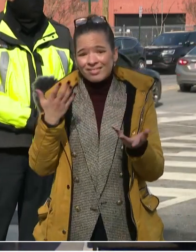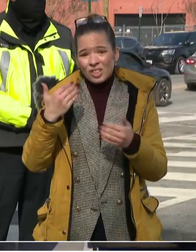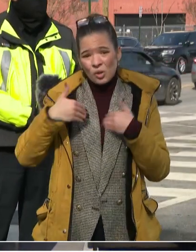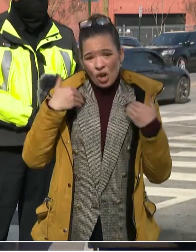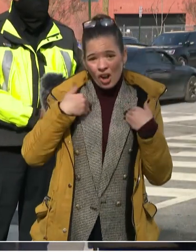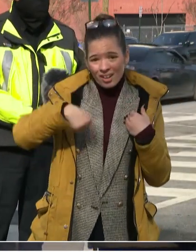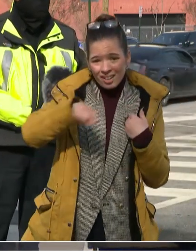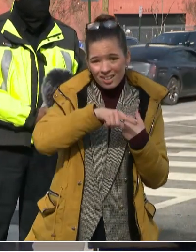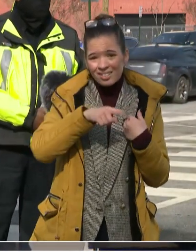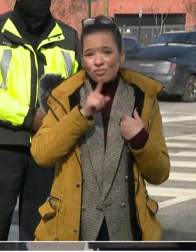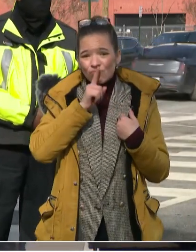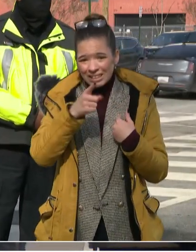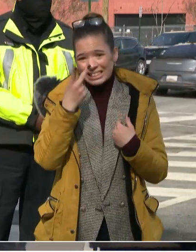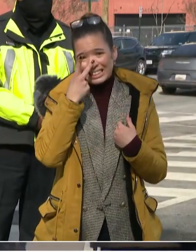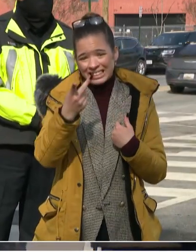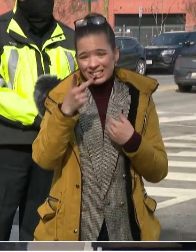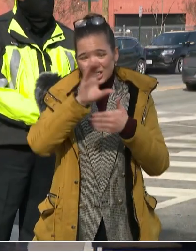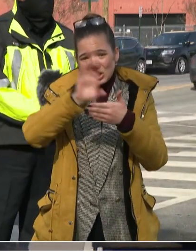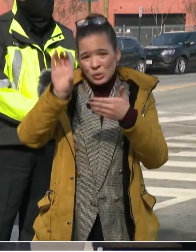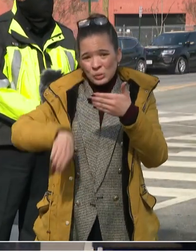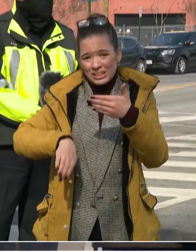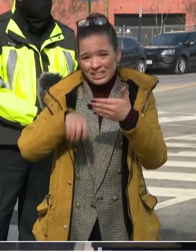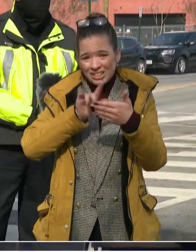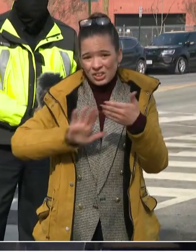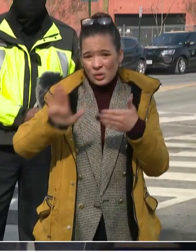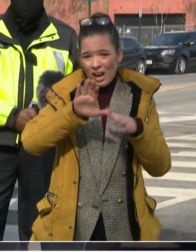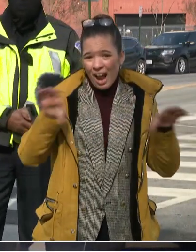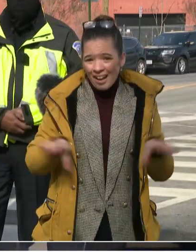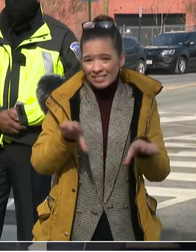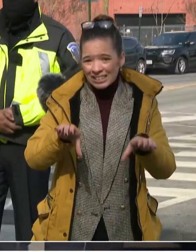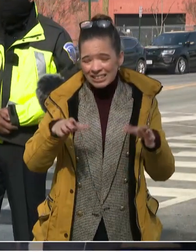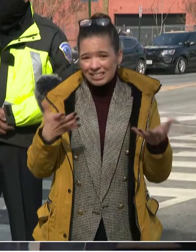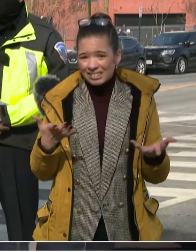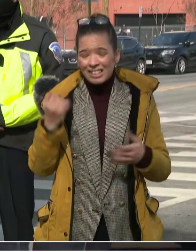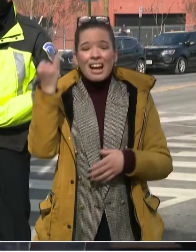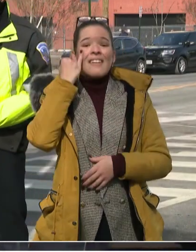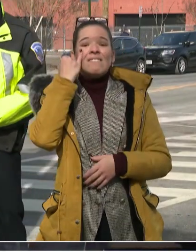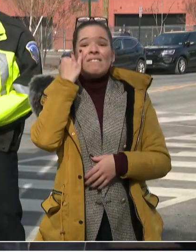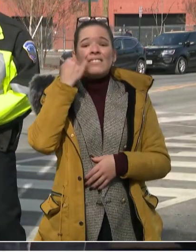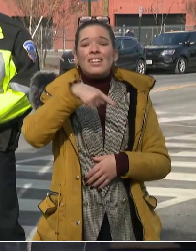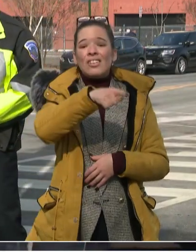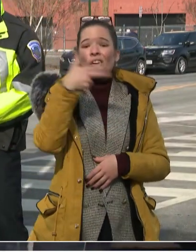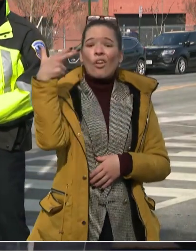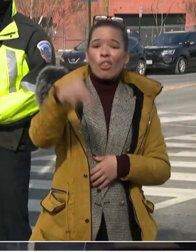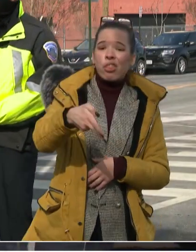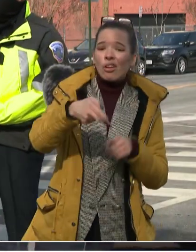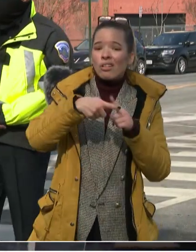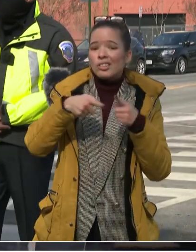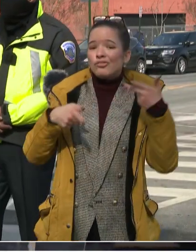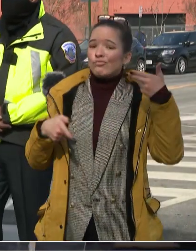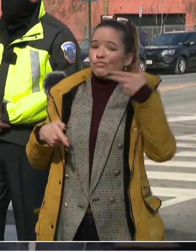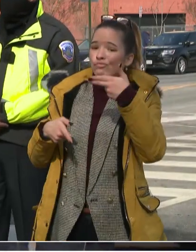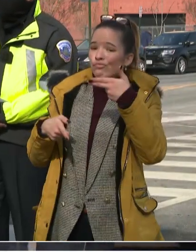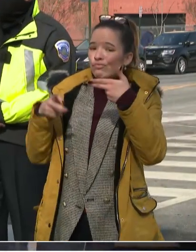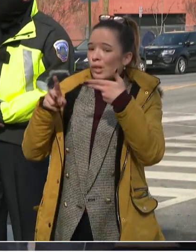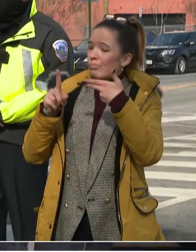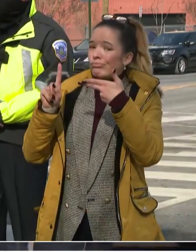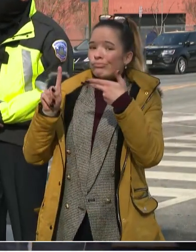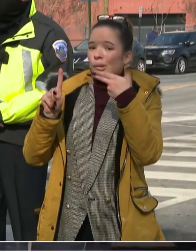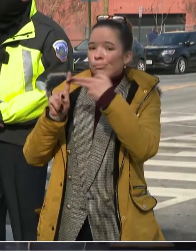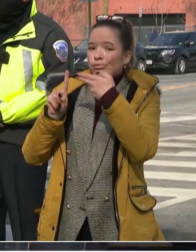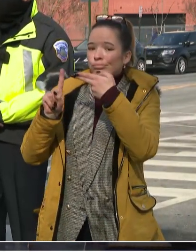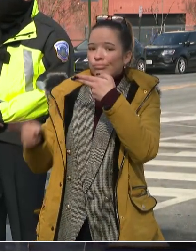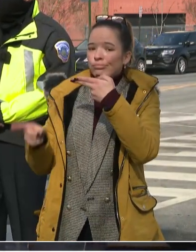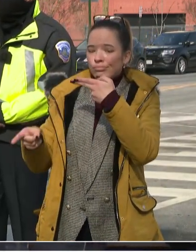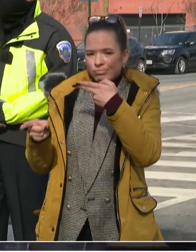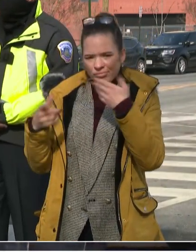they will see consequences to their actions for taking a gun and putting a gun to someone's face and taking